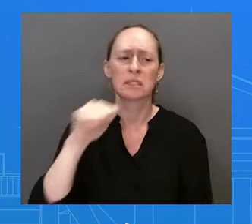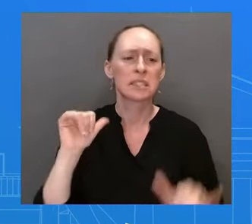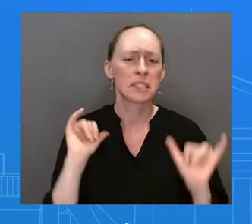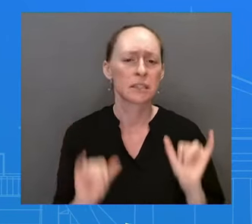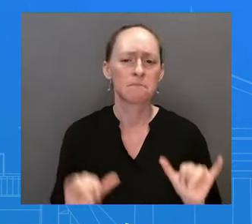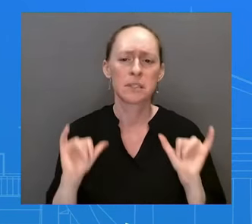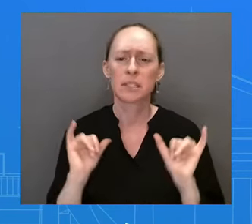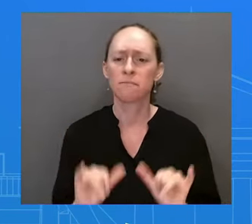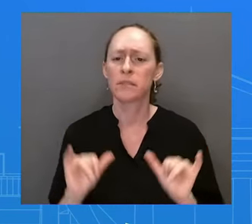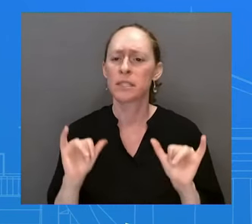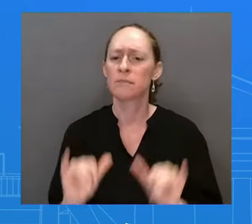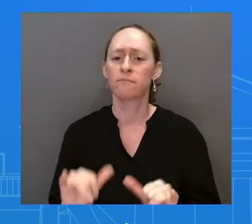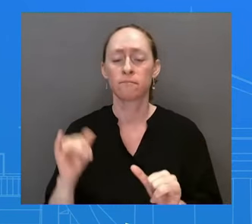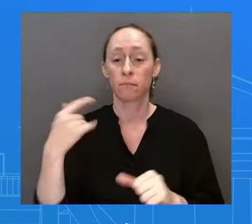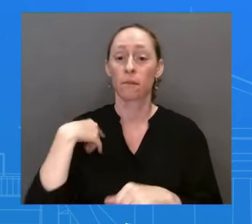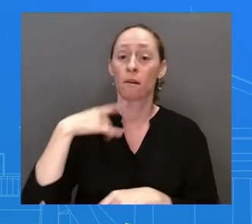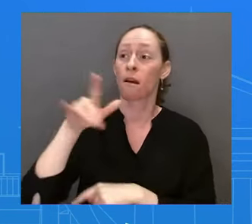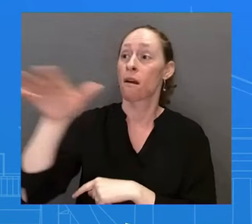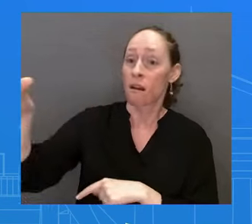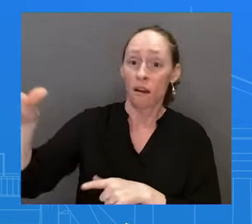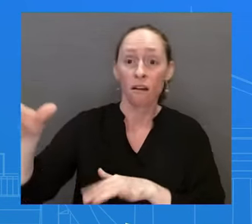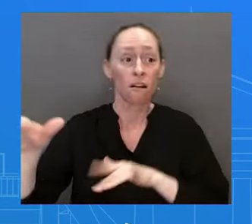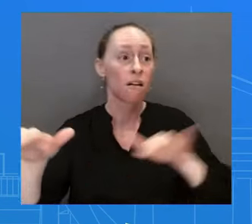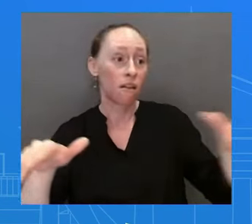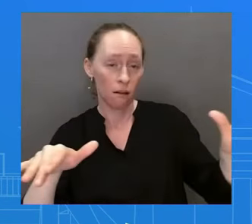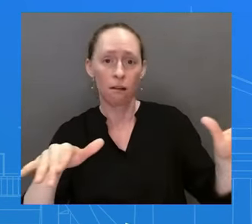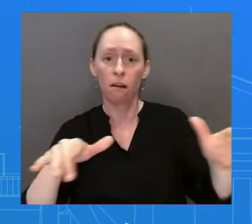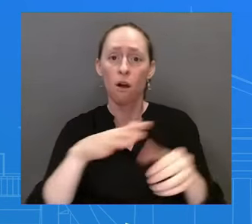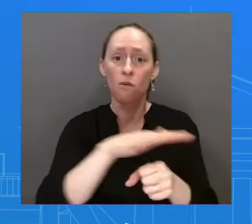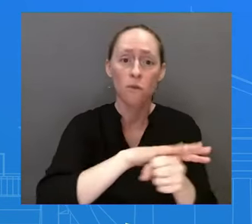authorities for any potential of